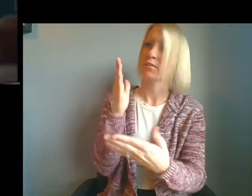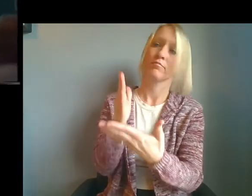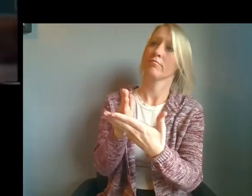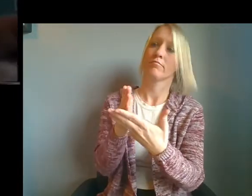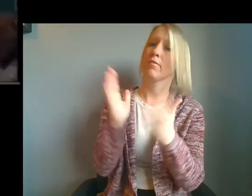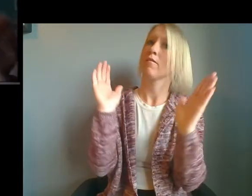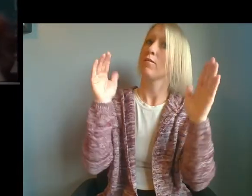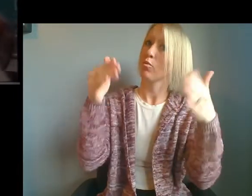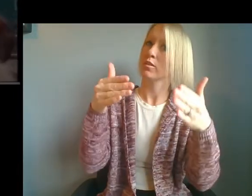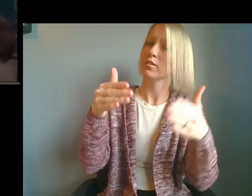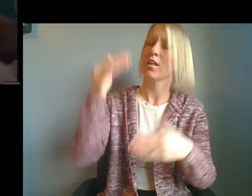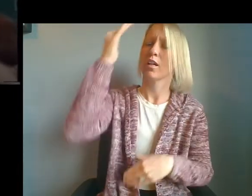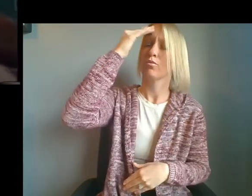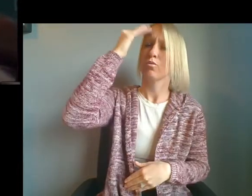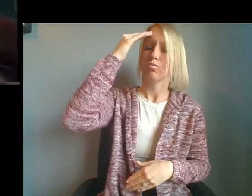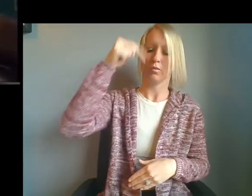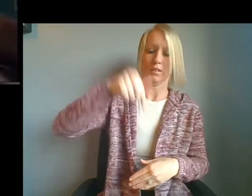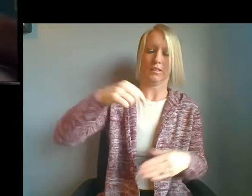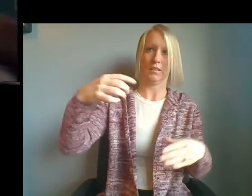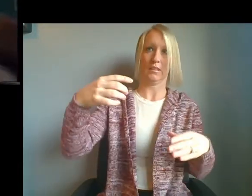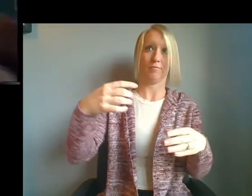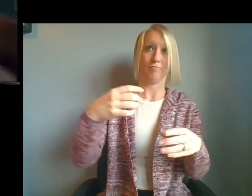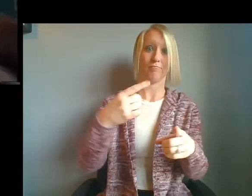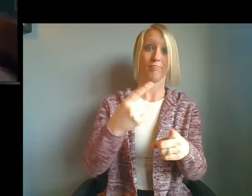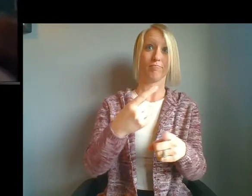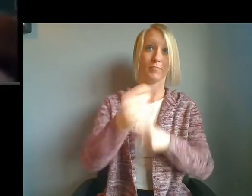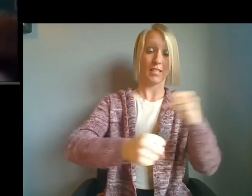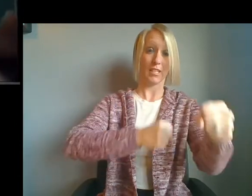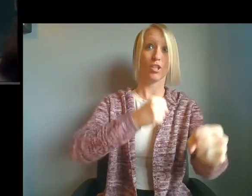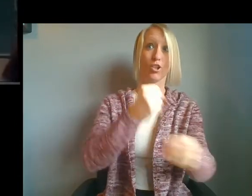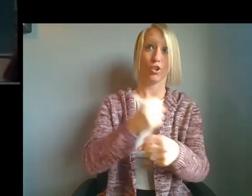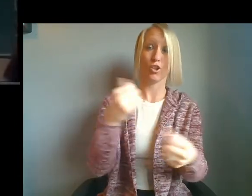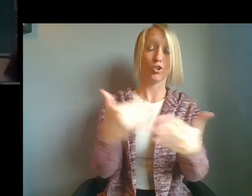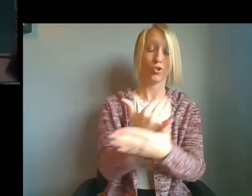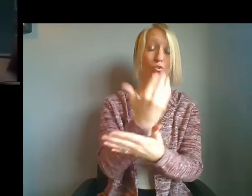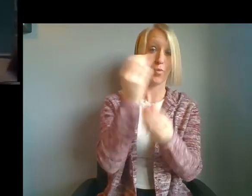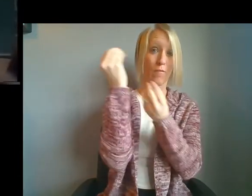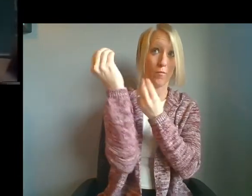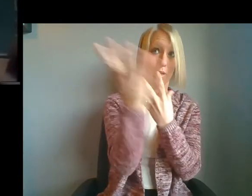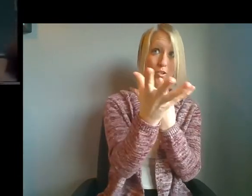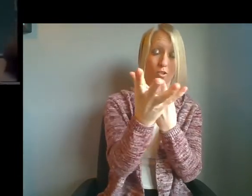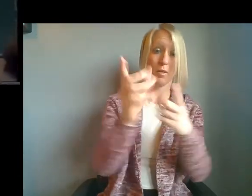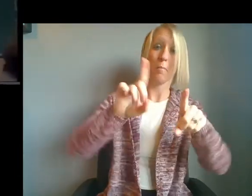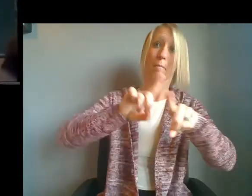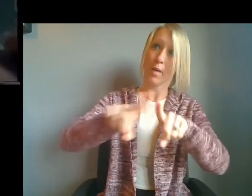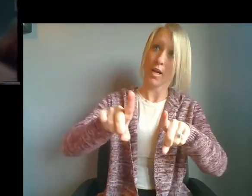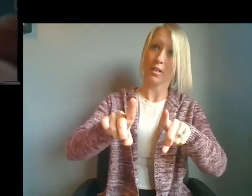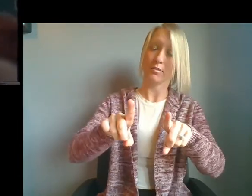pattern between the two of you. You can each make your own or you can make it together.